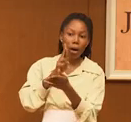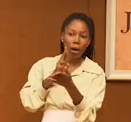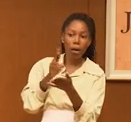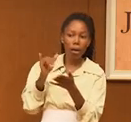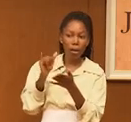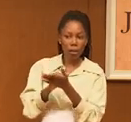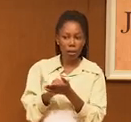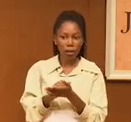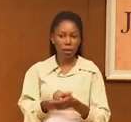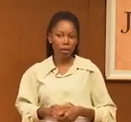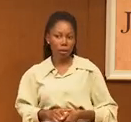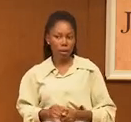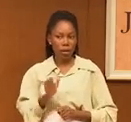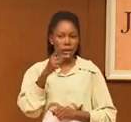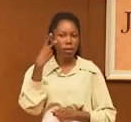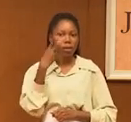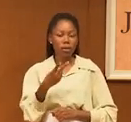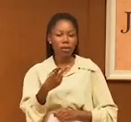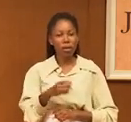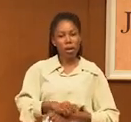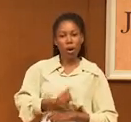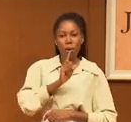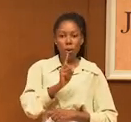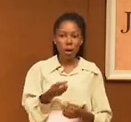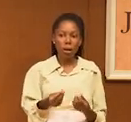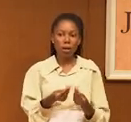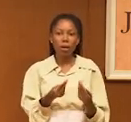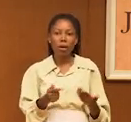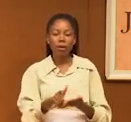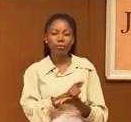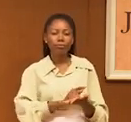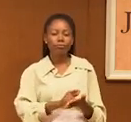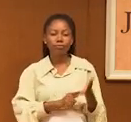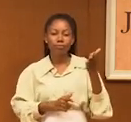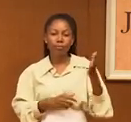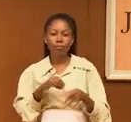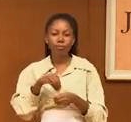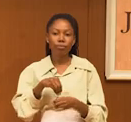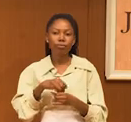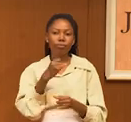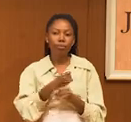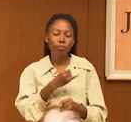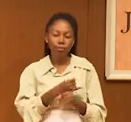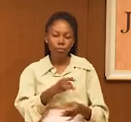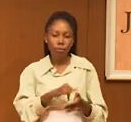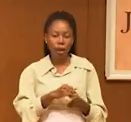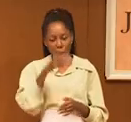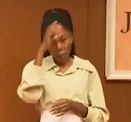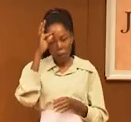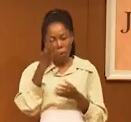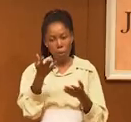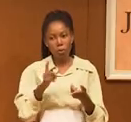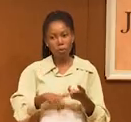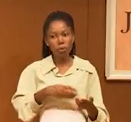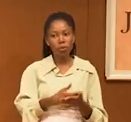he saw one land there in Ibadan. One of his friends showed him a land and he likes the land and he wants to buy